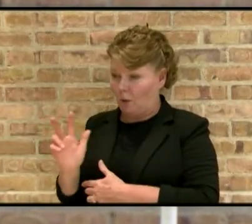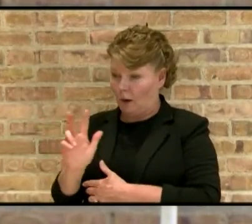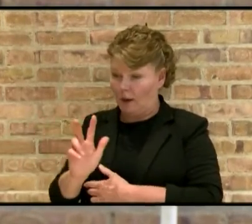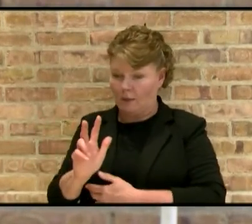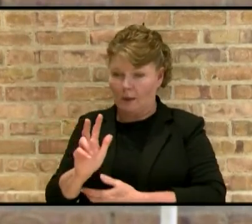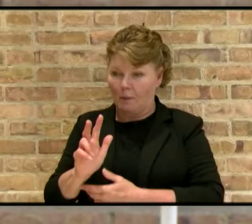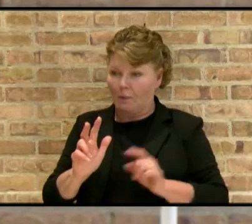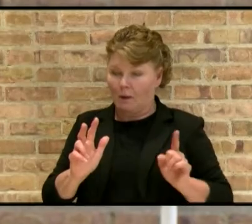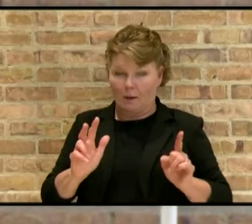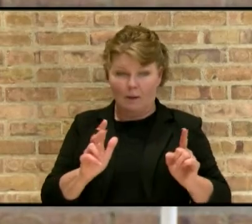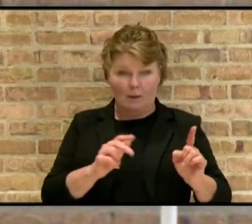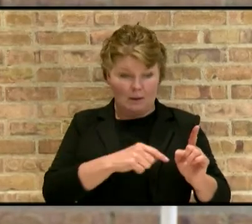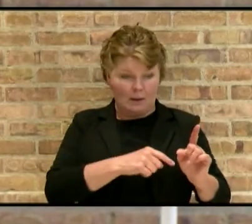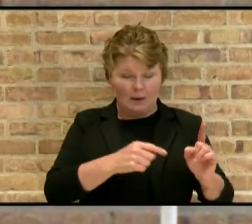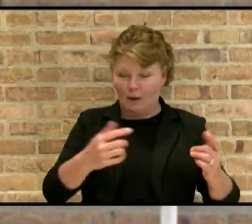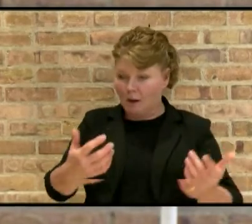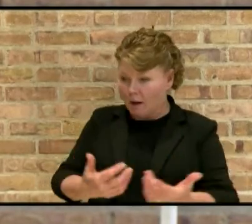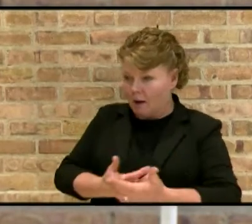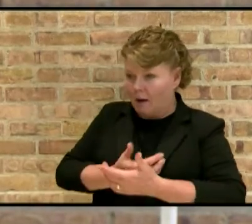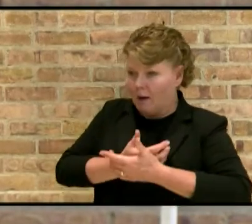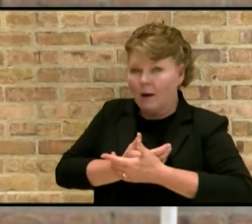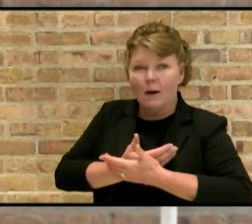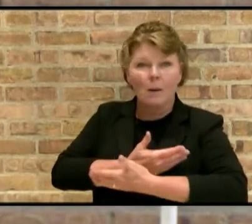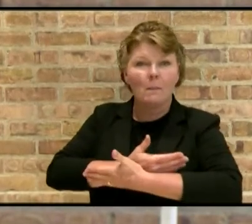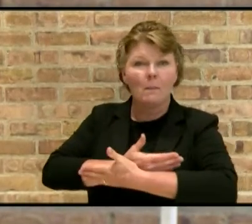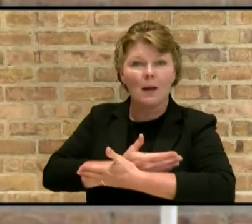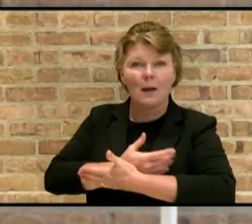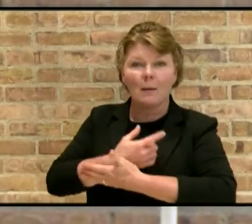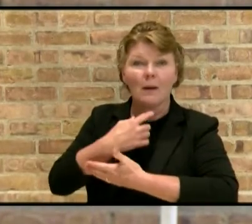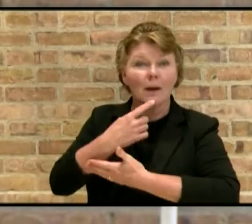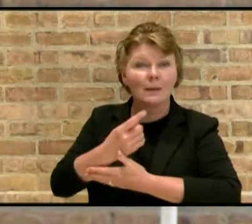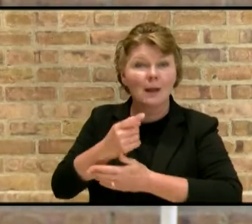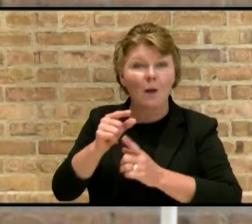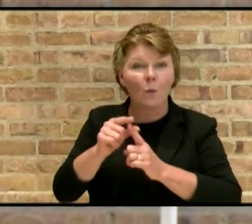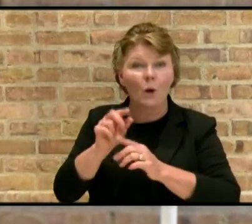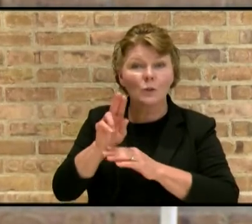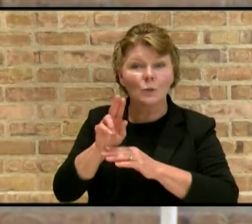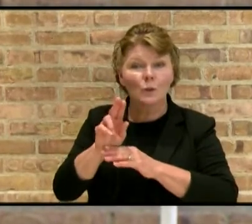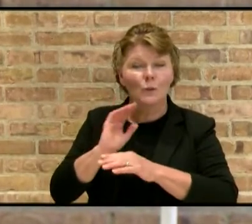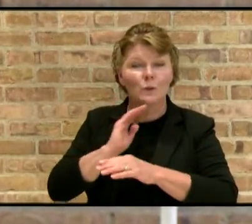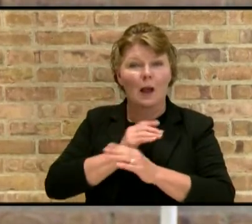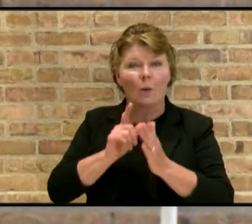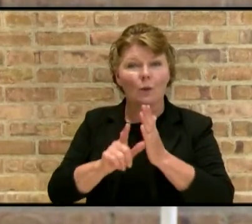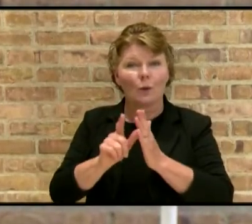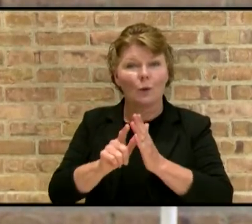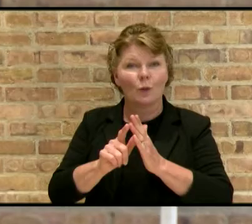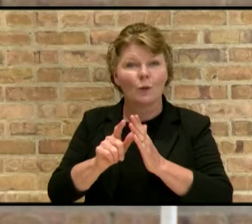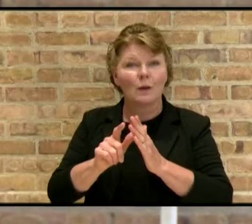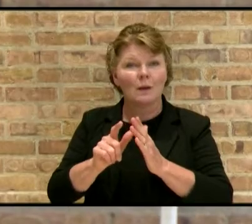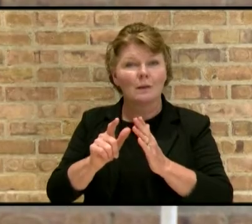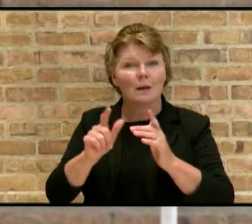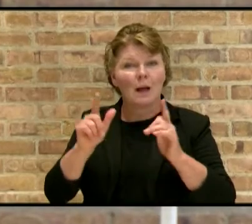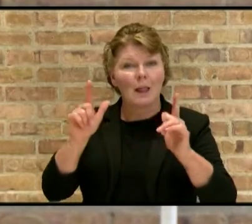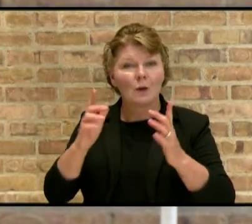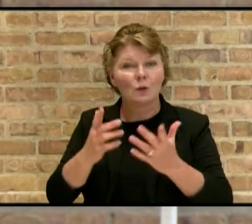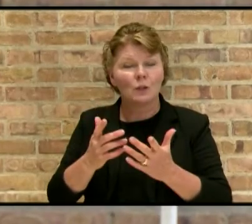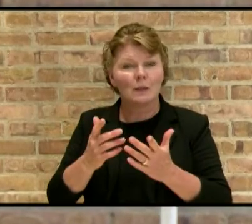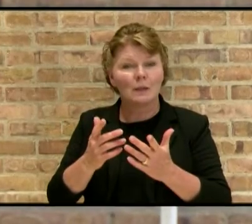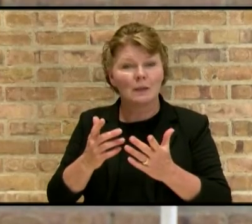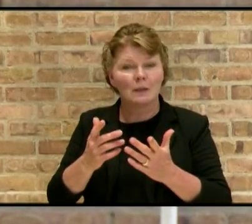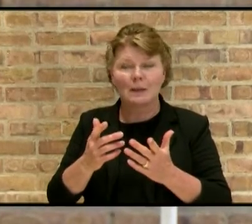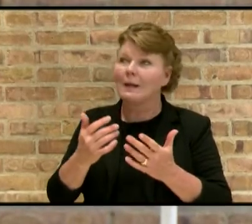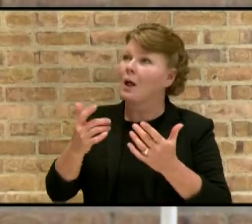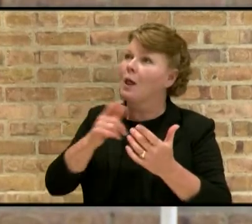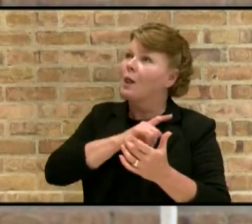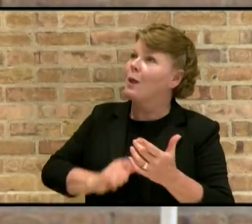took the baby Jesus in his arms and said those words that we use in our Lutheran liturgy, "Lord, now let